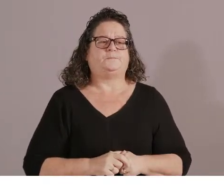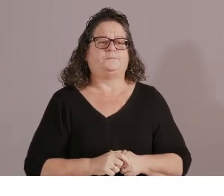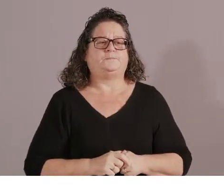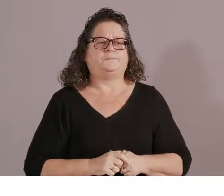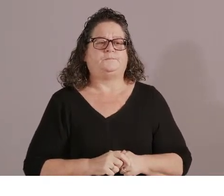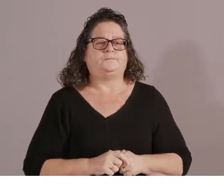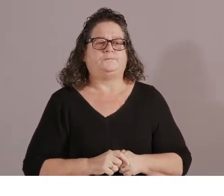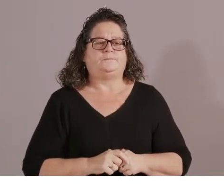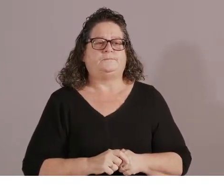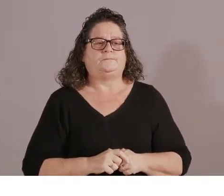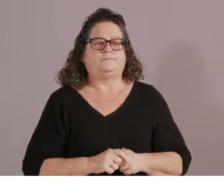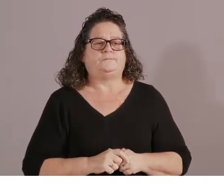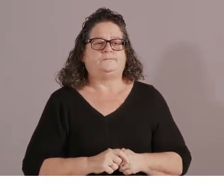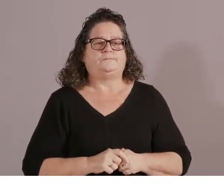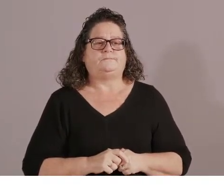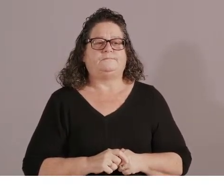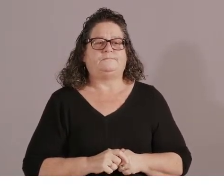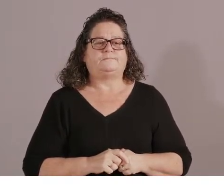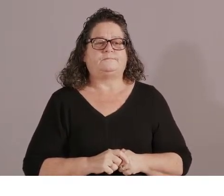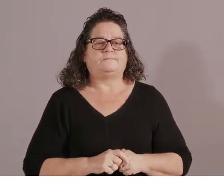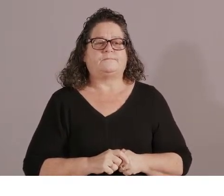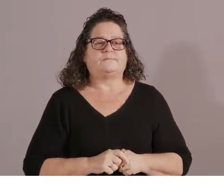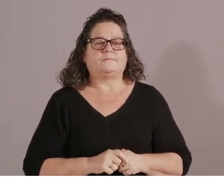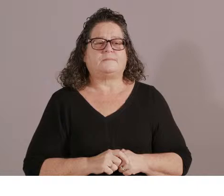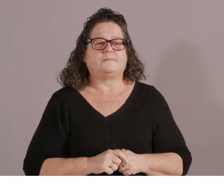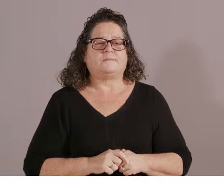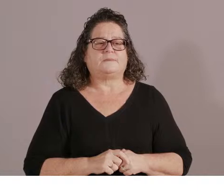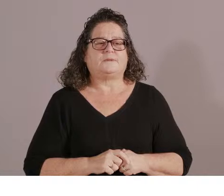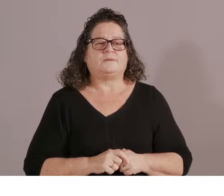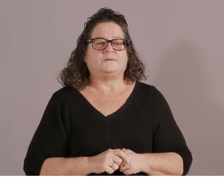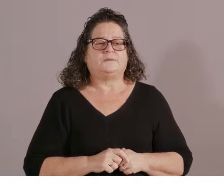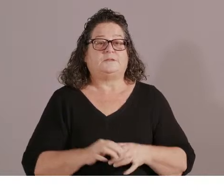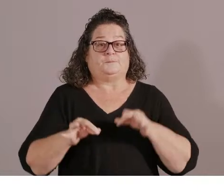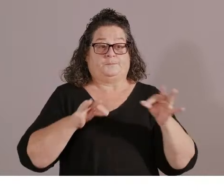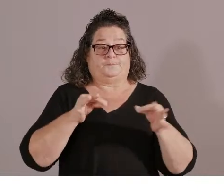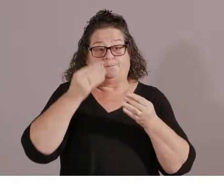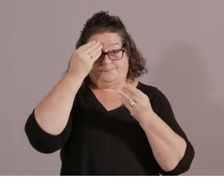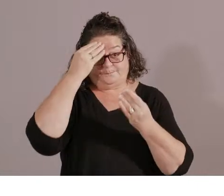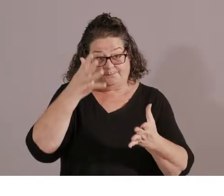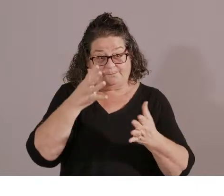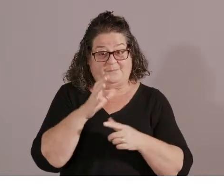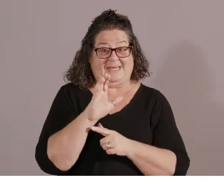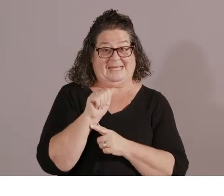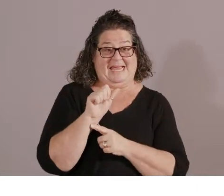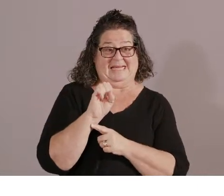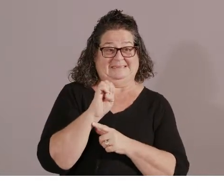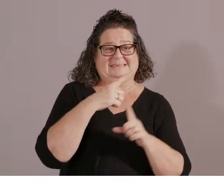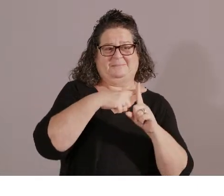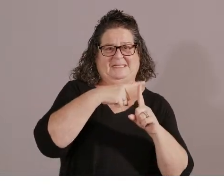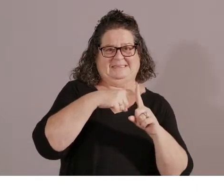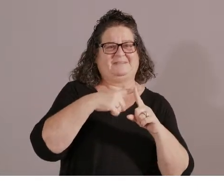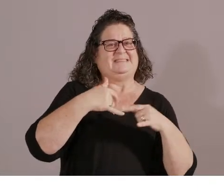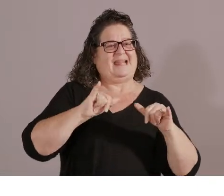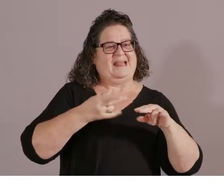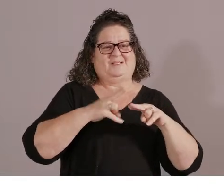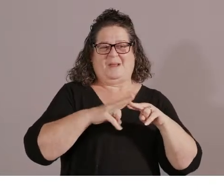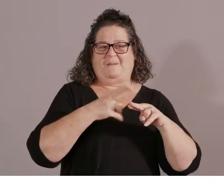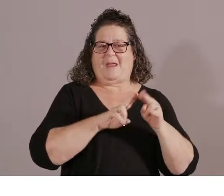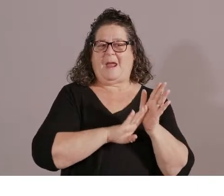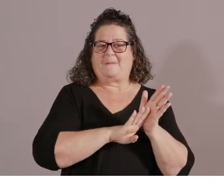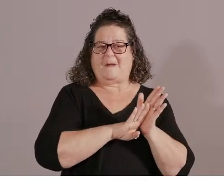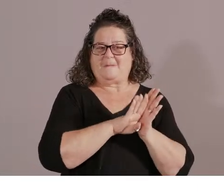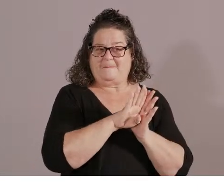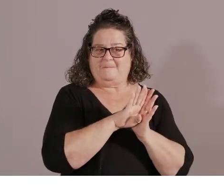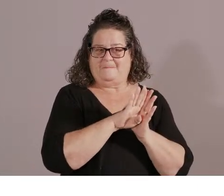So just a quick run through our data. Our cases are still currently elevated. However, we are starting to see a little bit of